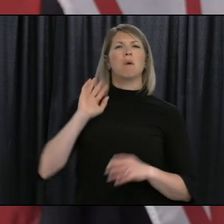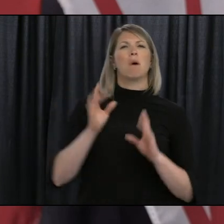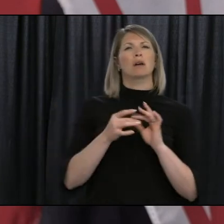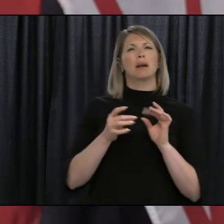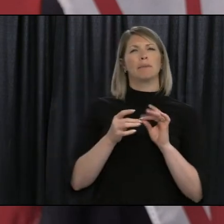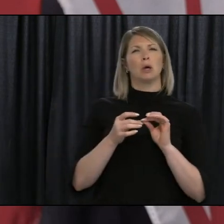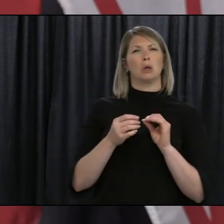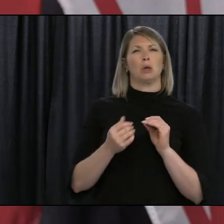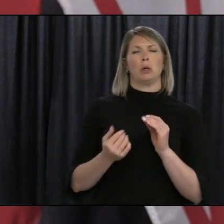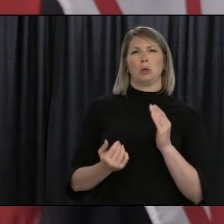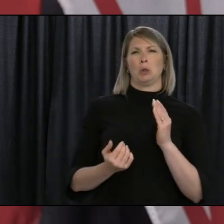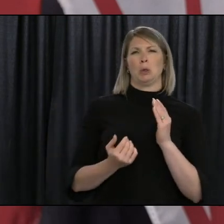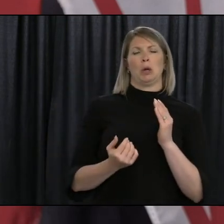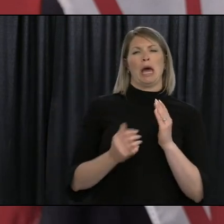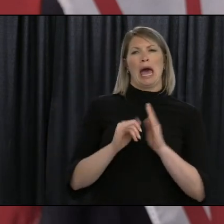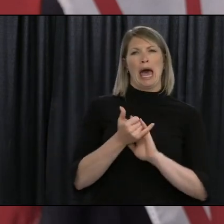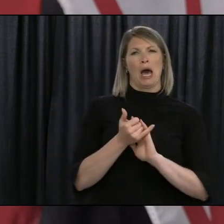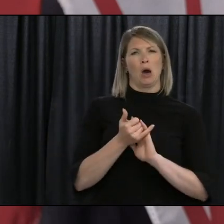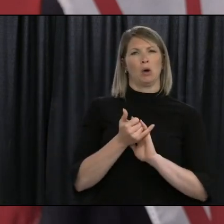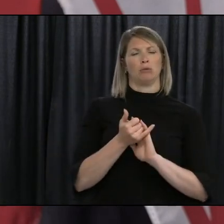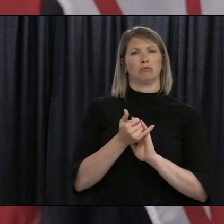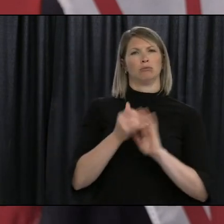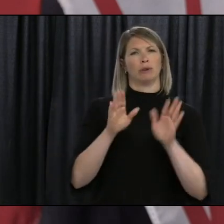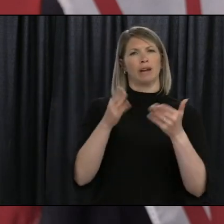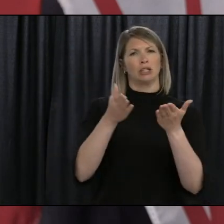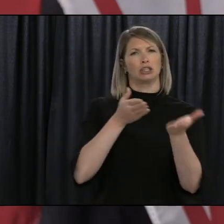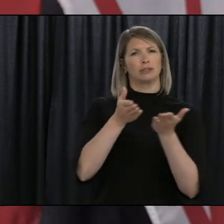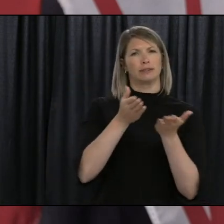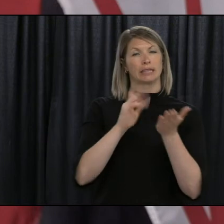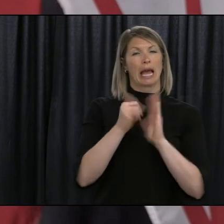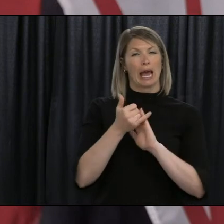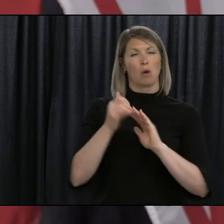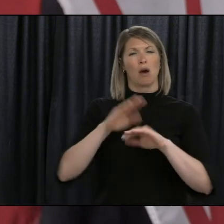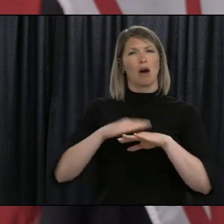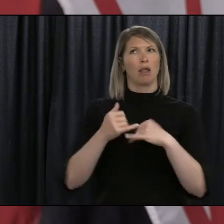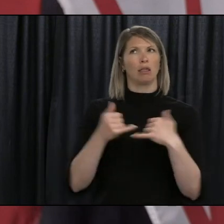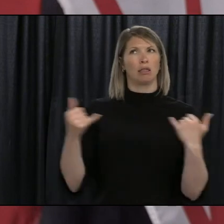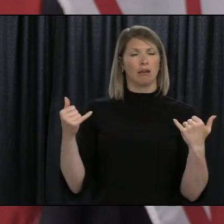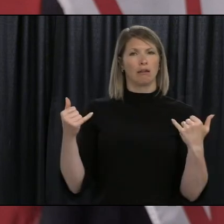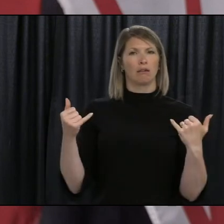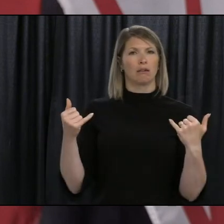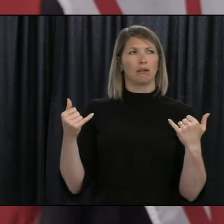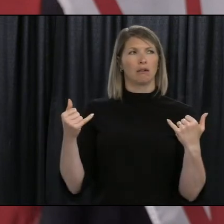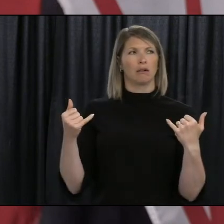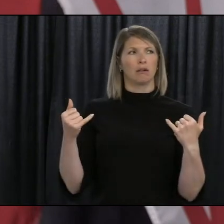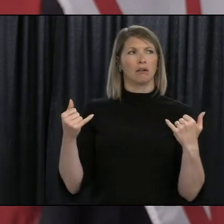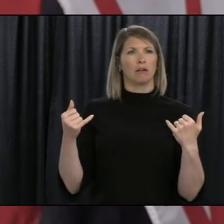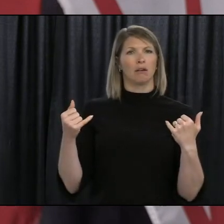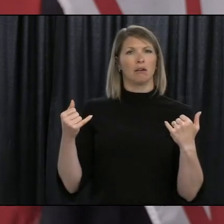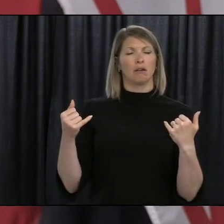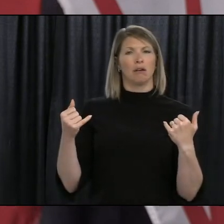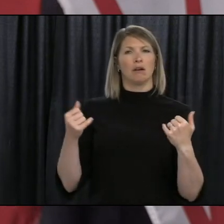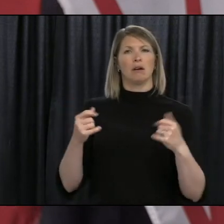to working from home. A lot of opinions on that. Some think that it's largely the